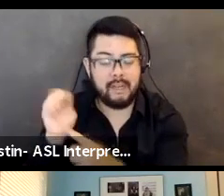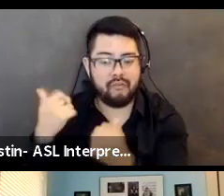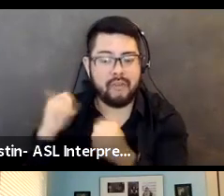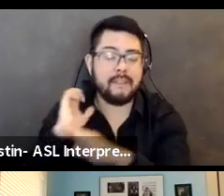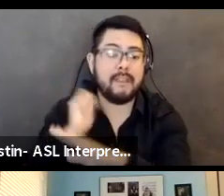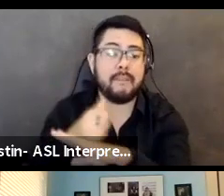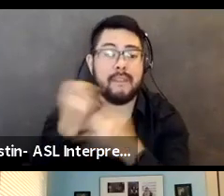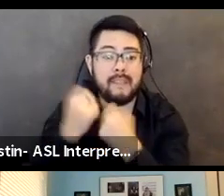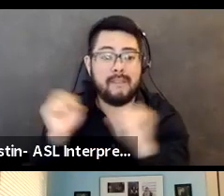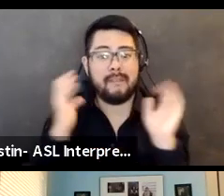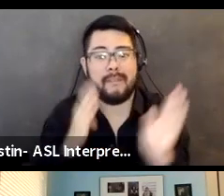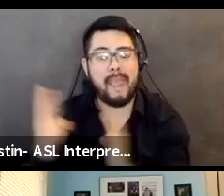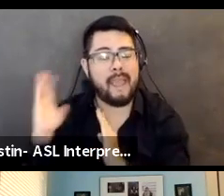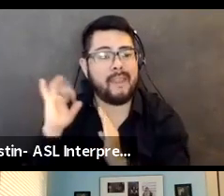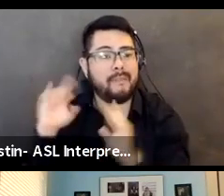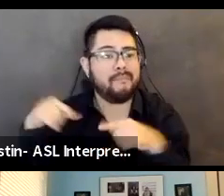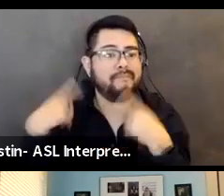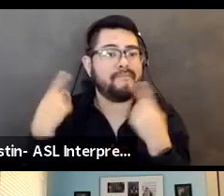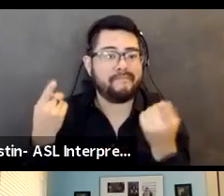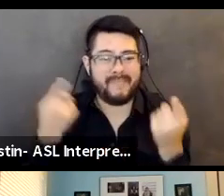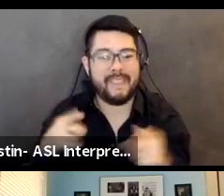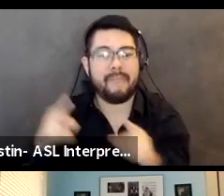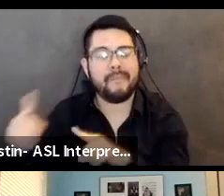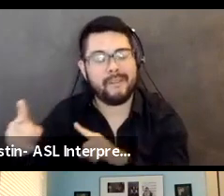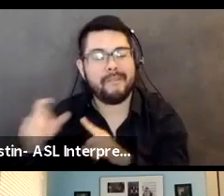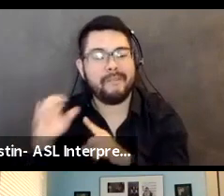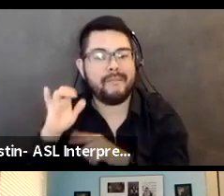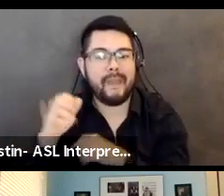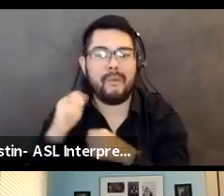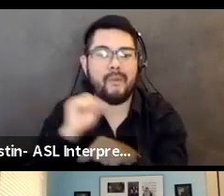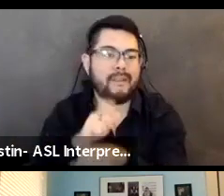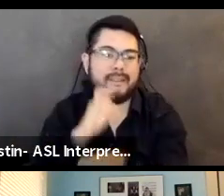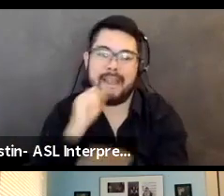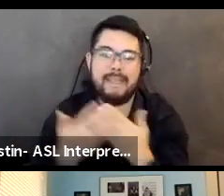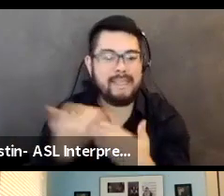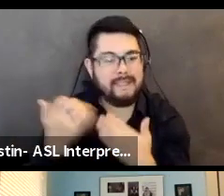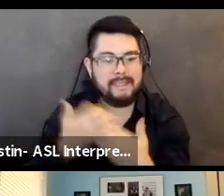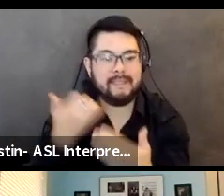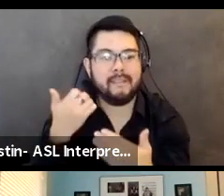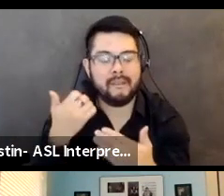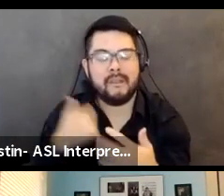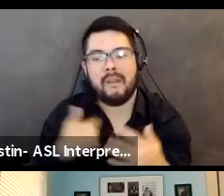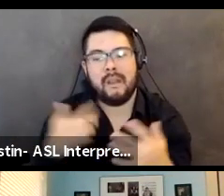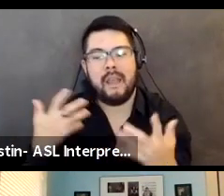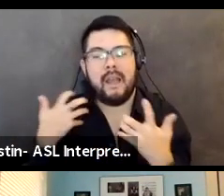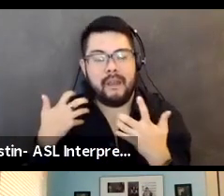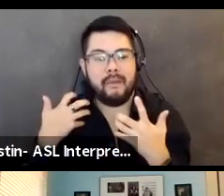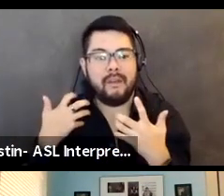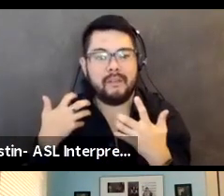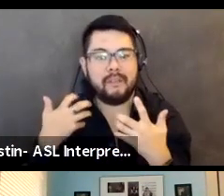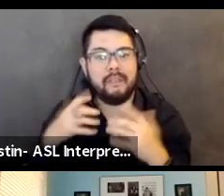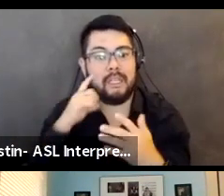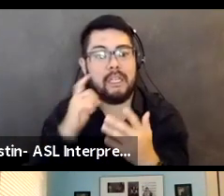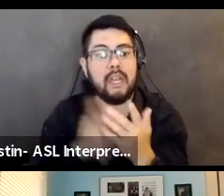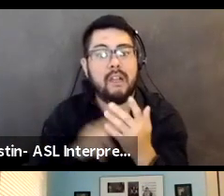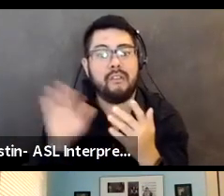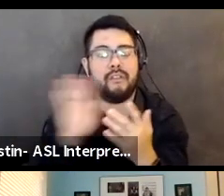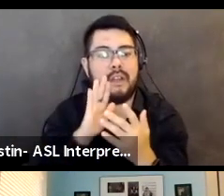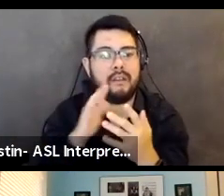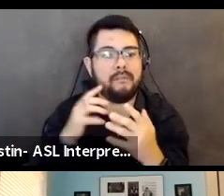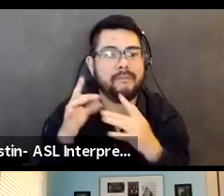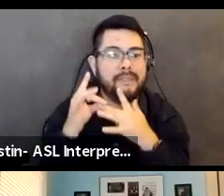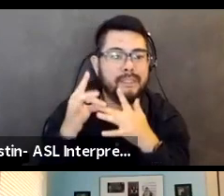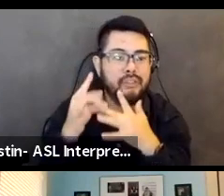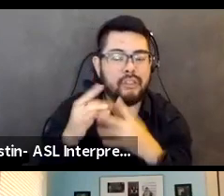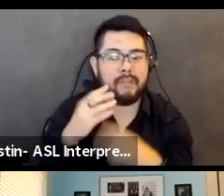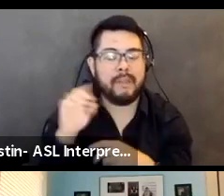that has been happening for a long time and that is hard work of principles and just want to make sure that we acknowledge their courageous leadership and their